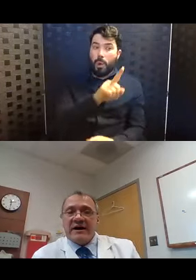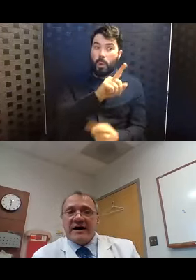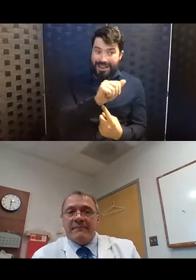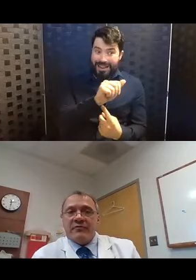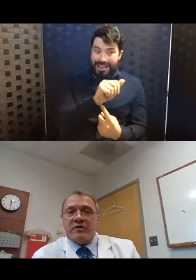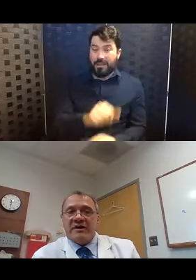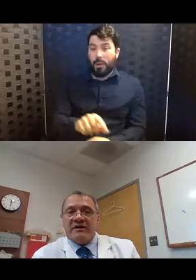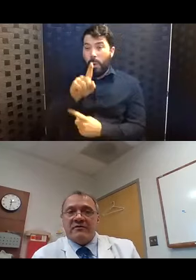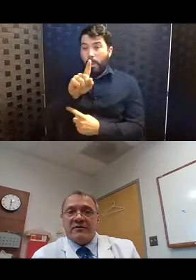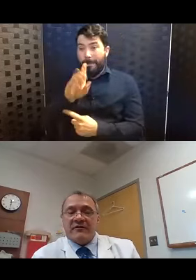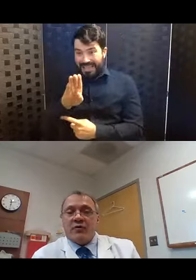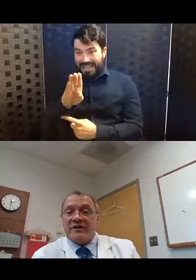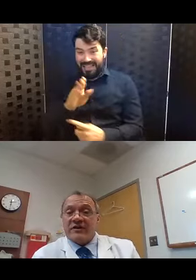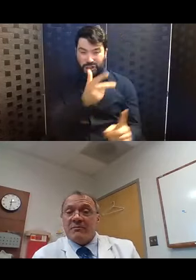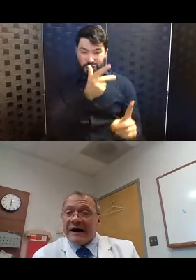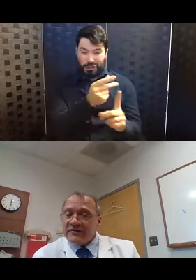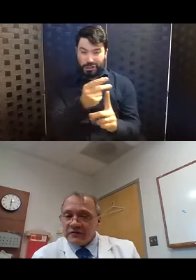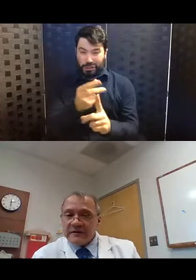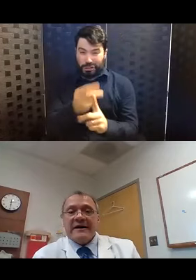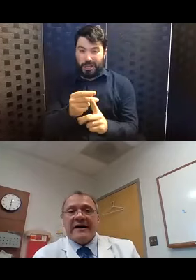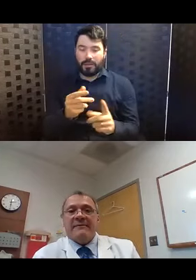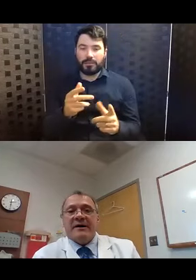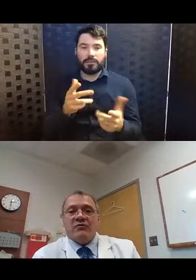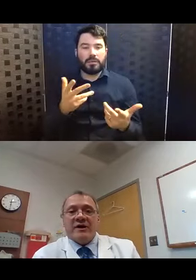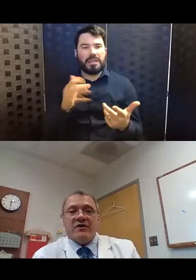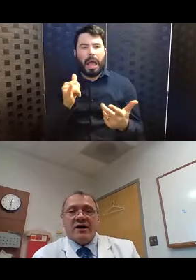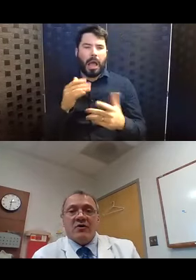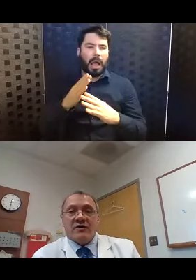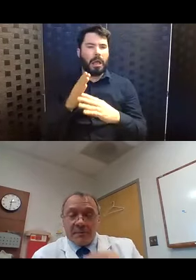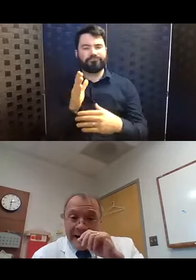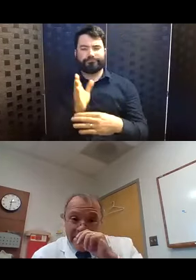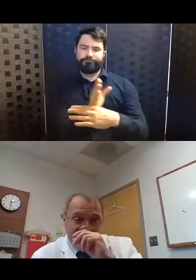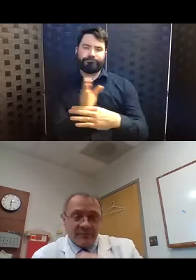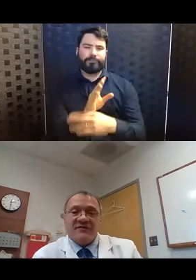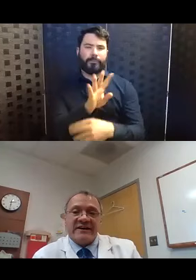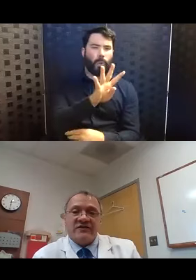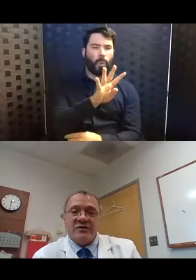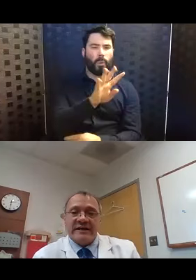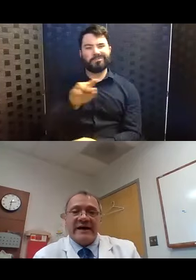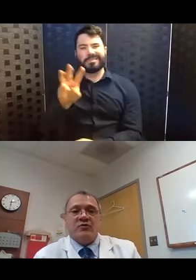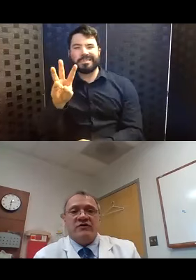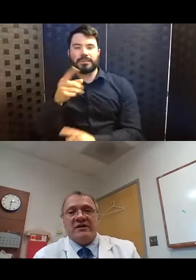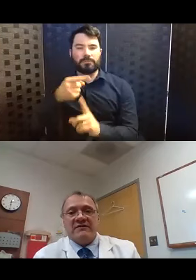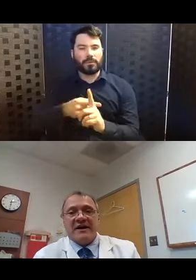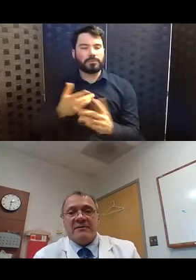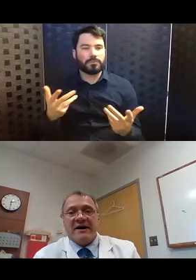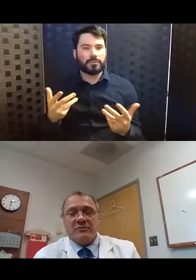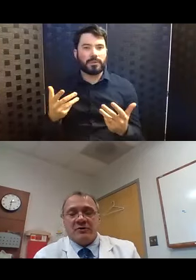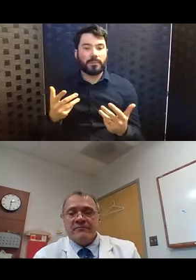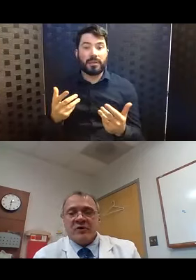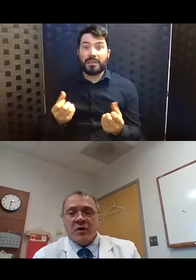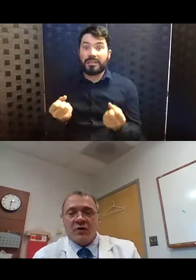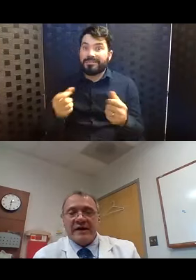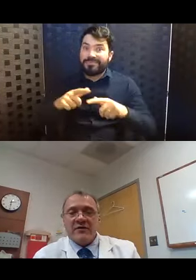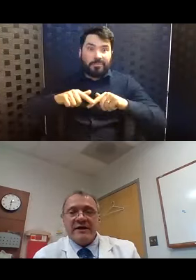within 4 to 6 months. But we don't know, depending on how much vaccine we get, we'll see if that's